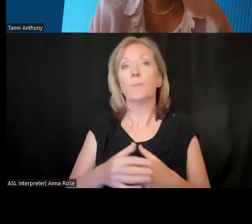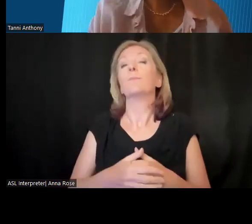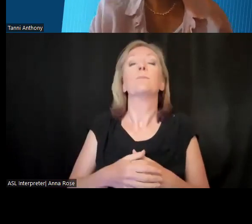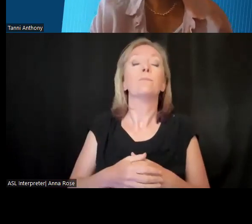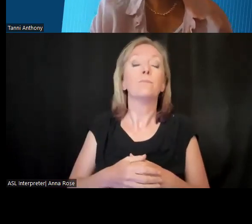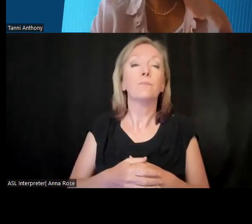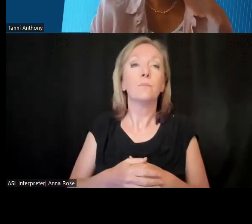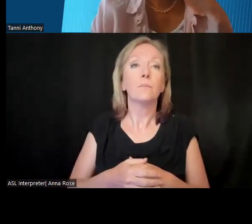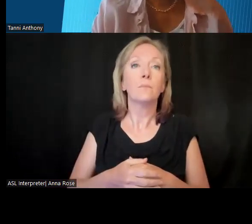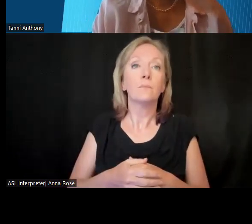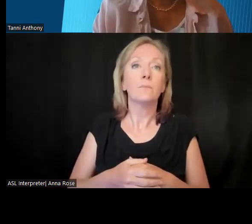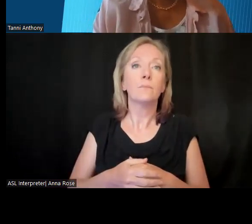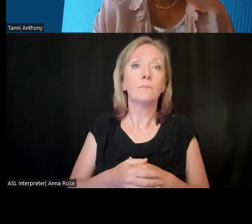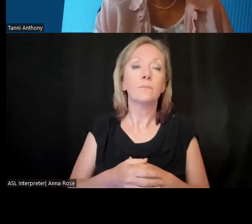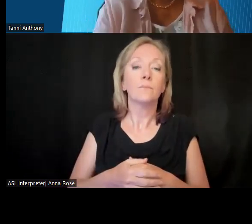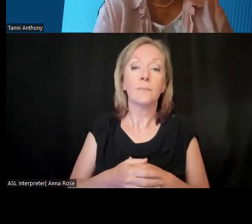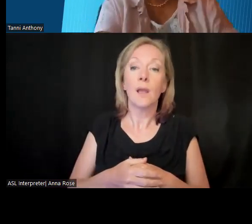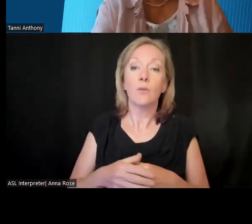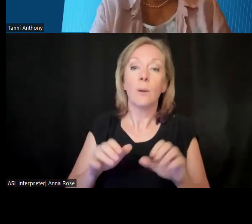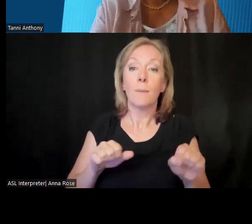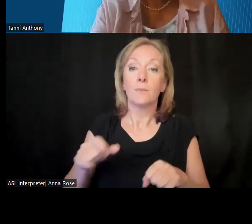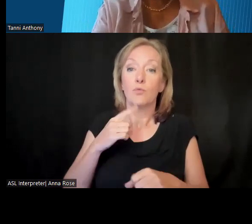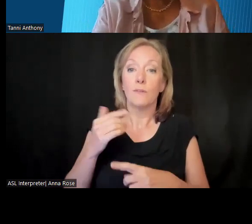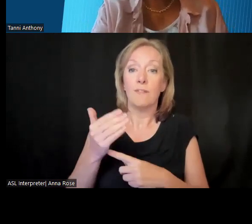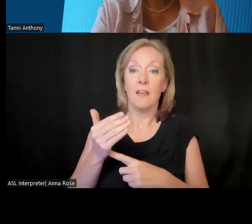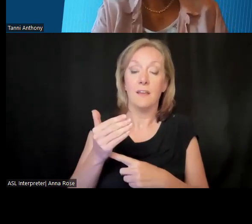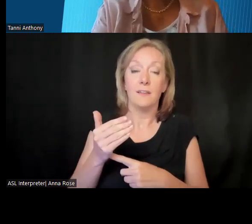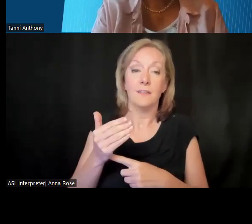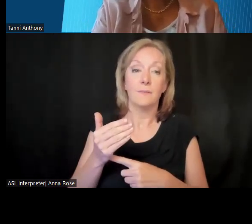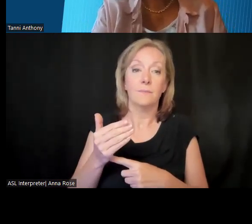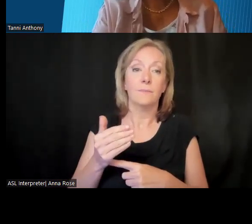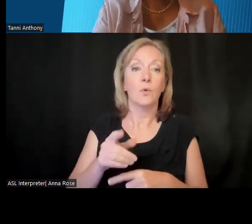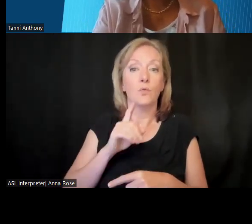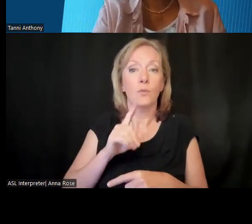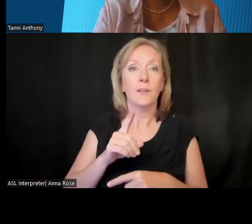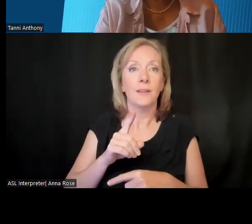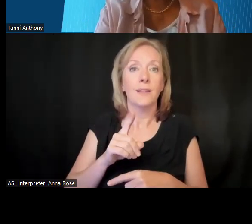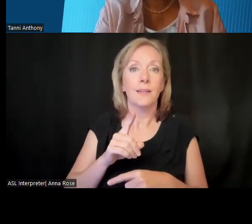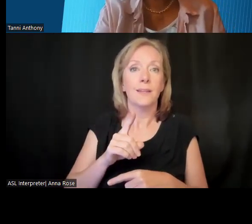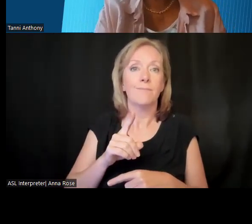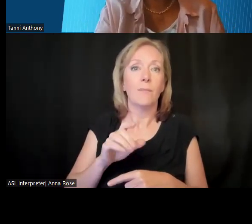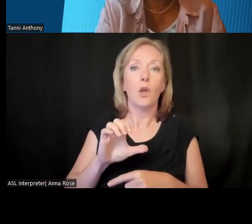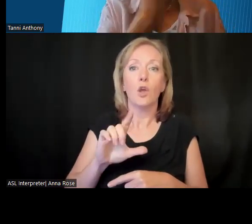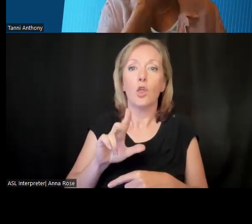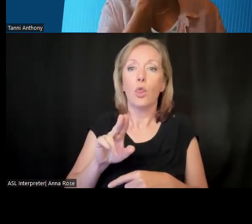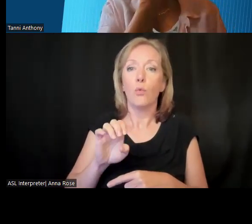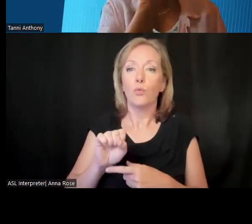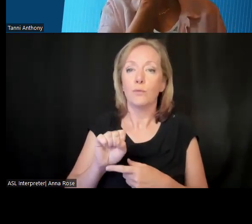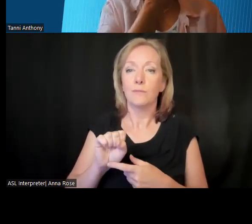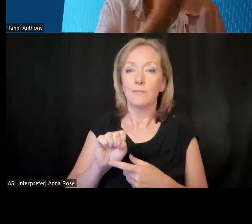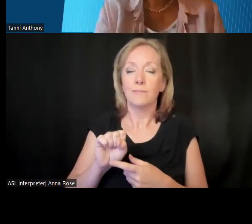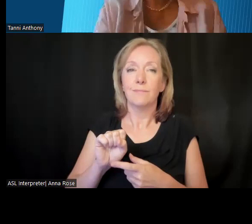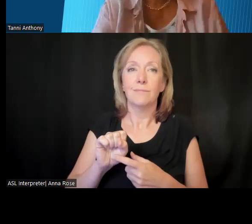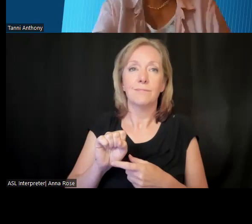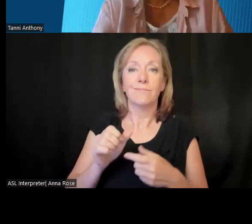we talk about these components, we always say we really want you to know some of the clues. So you'll see I have slides that